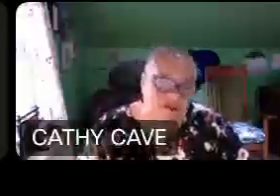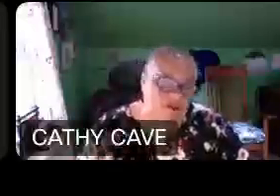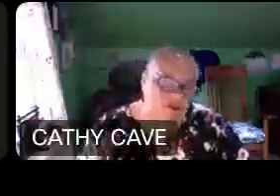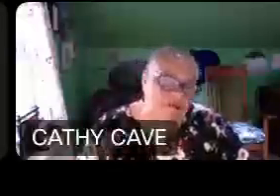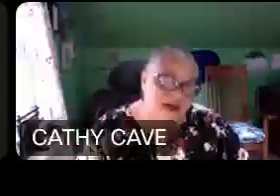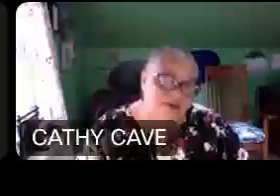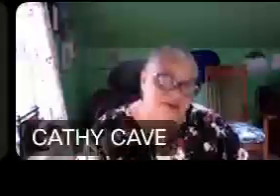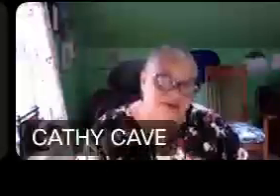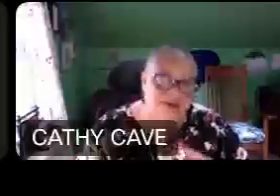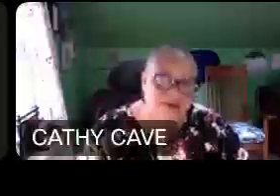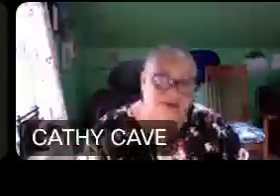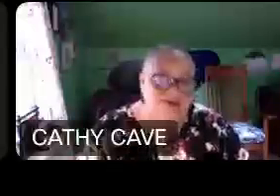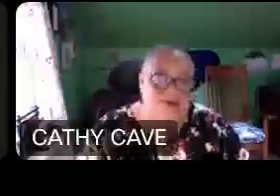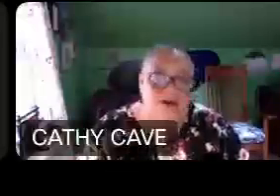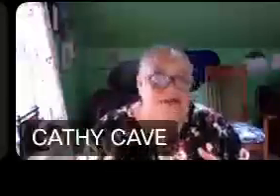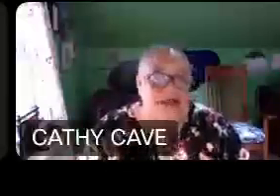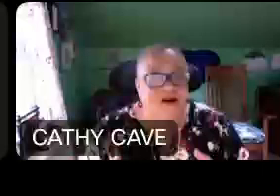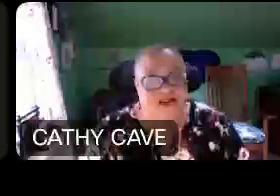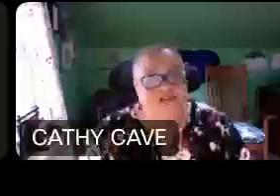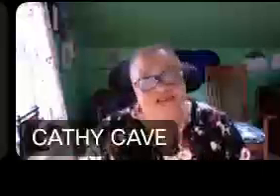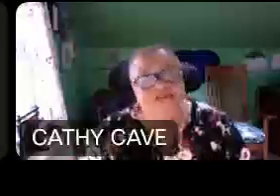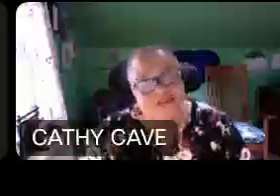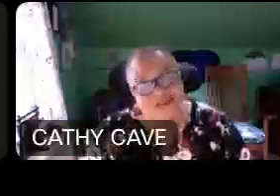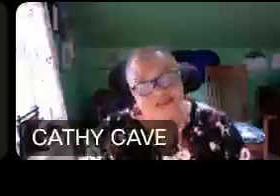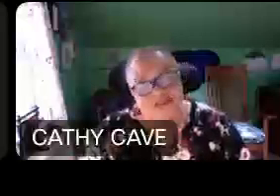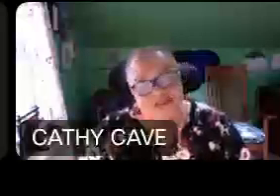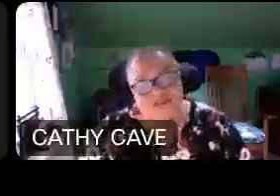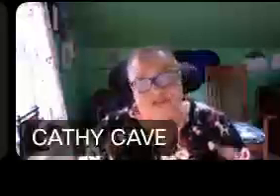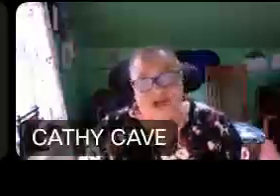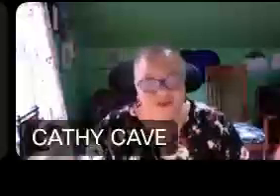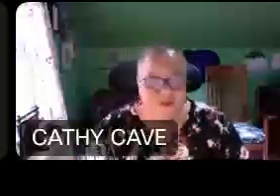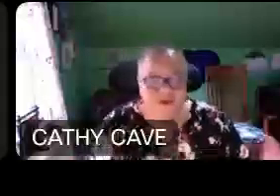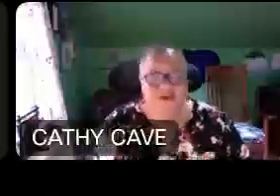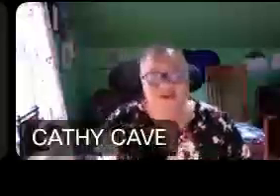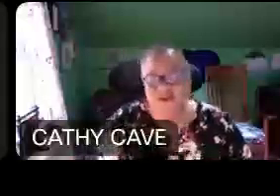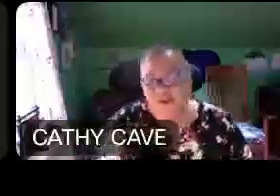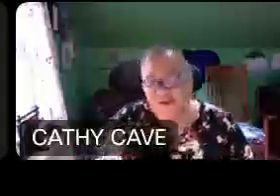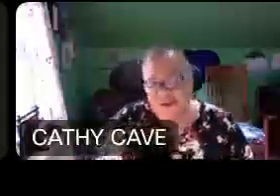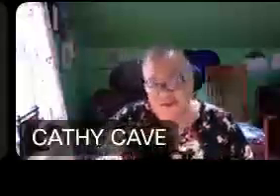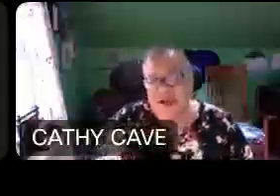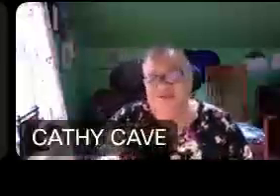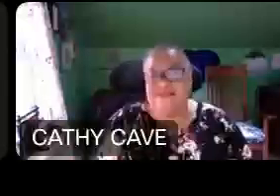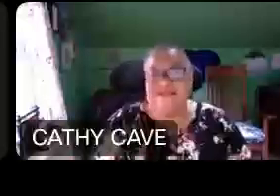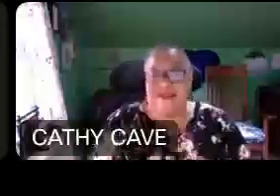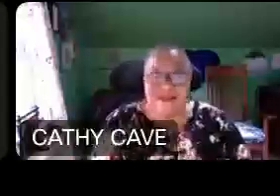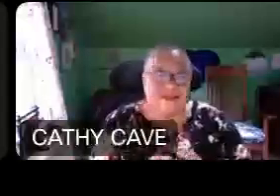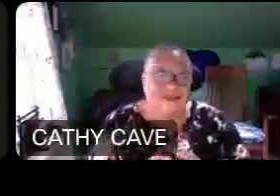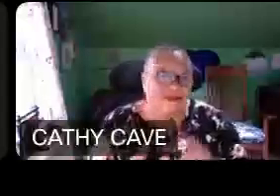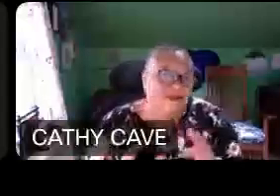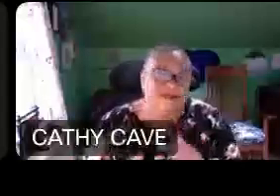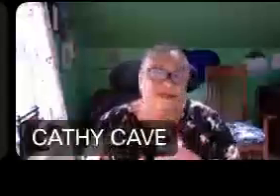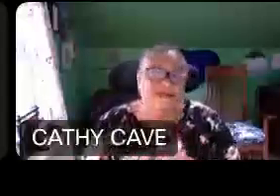one of the core values in peer support is that authenticity. So Tori talked a little bit about reciprocity.